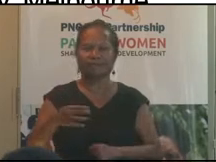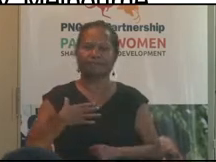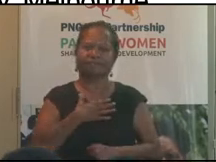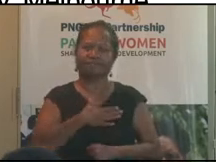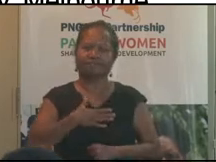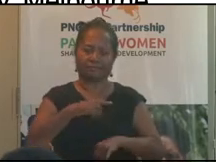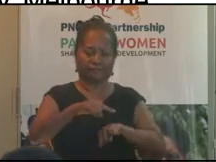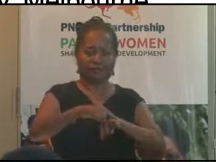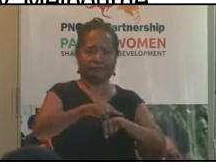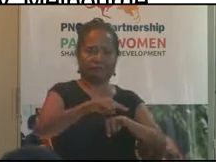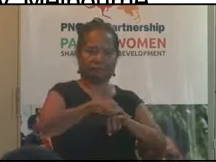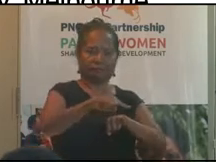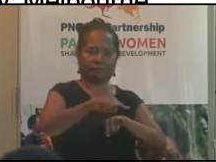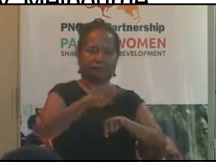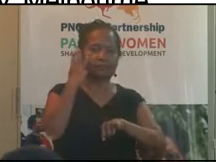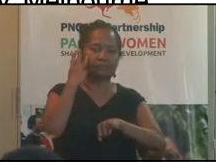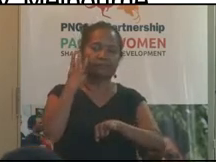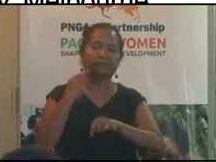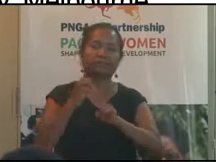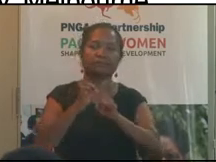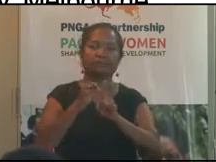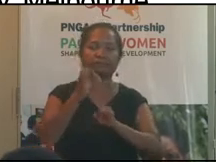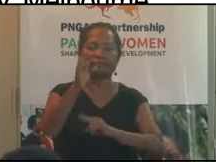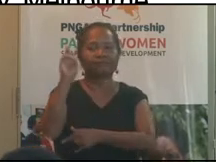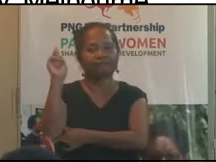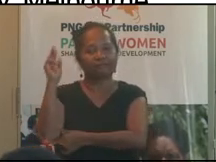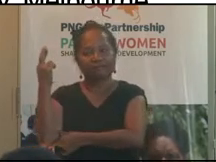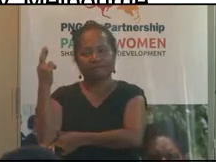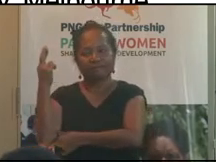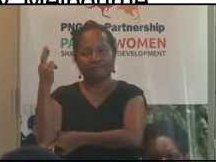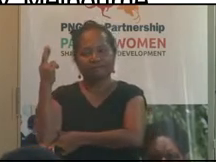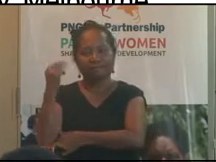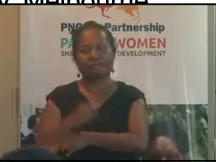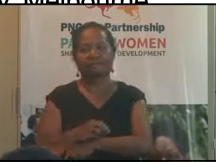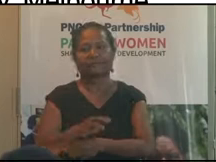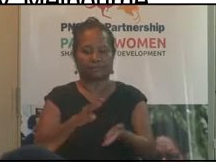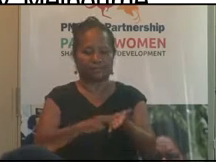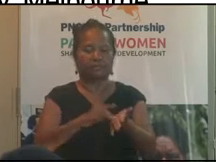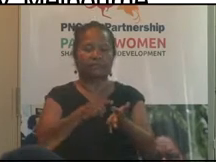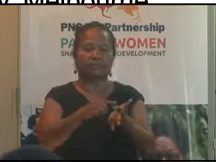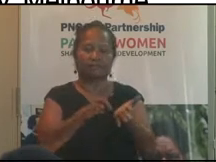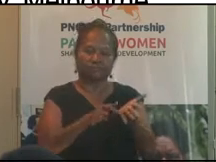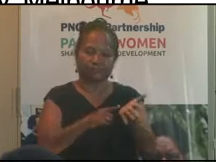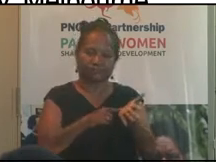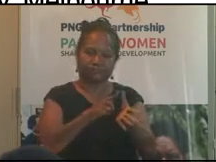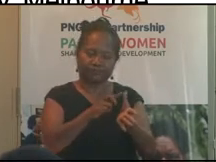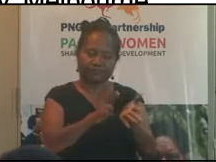in elections and women's political representation in Melanesian more broadly.